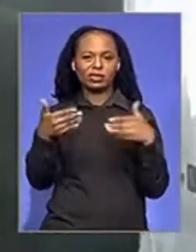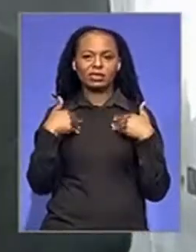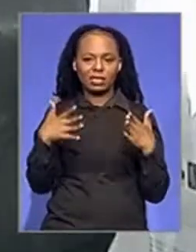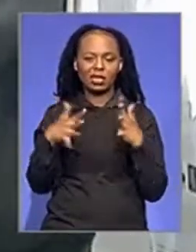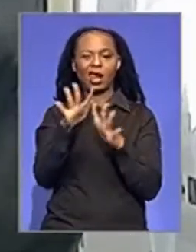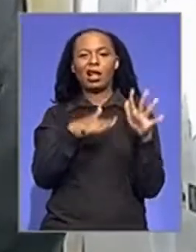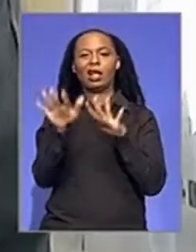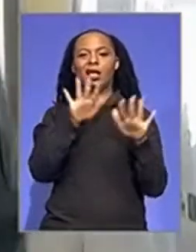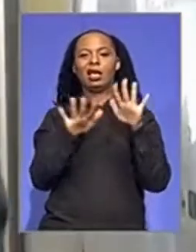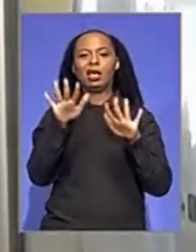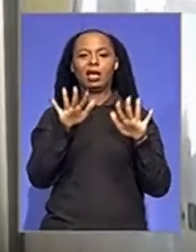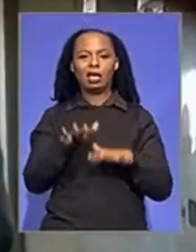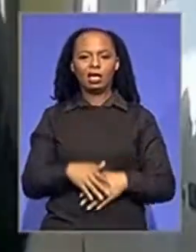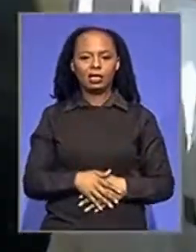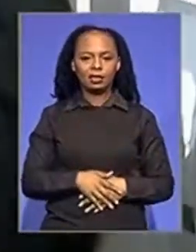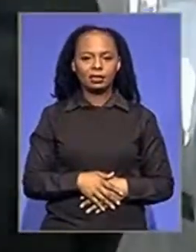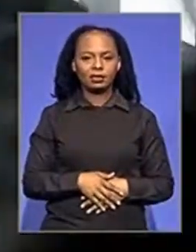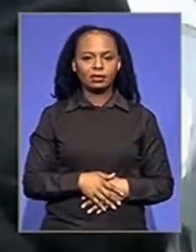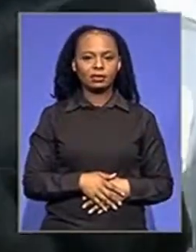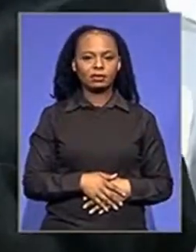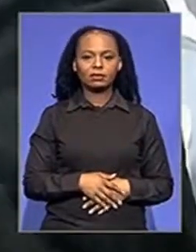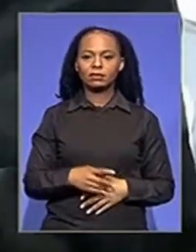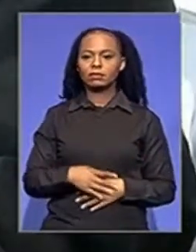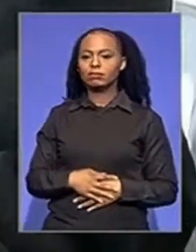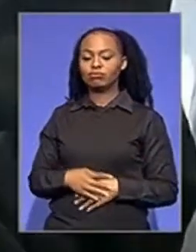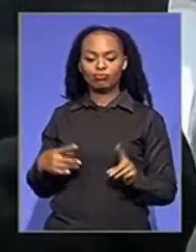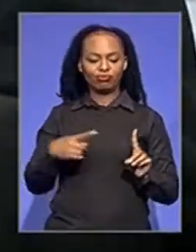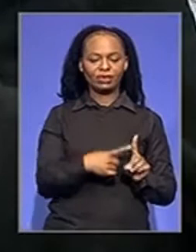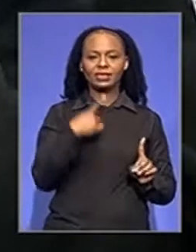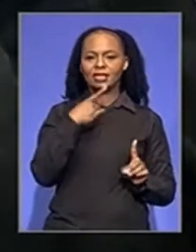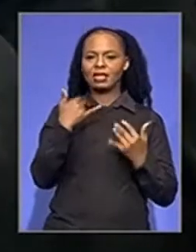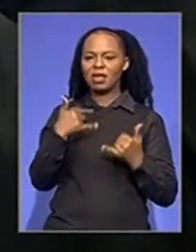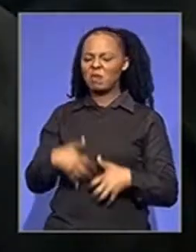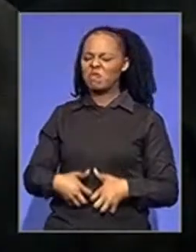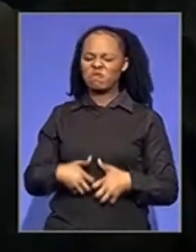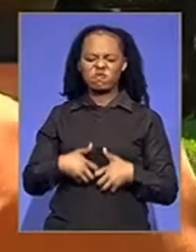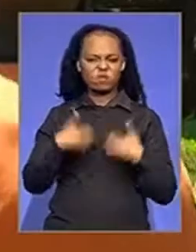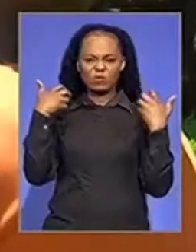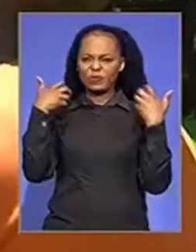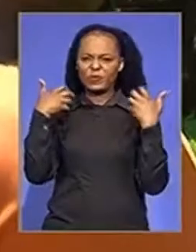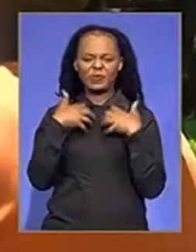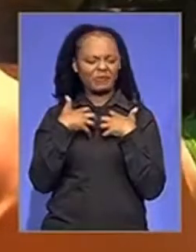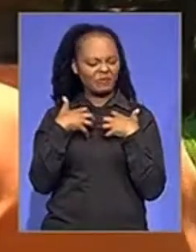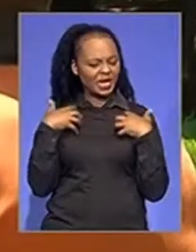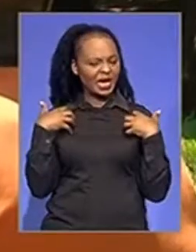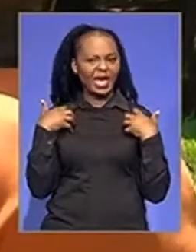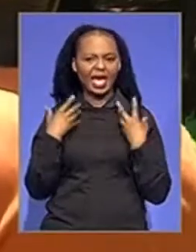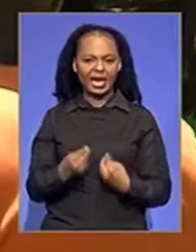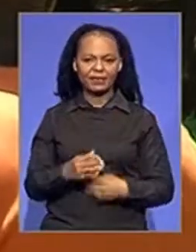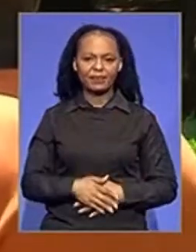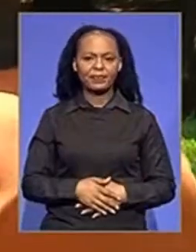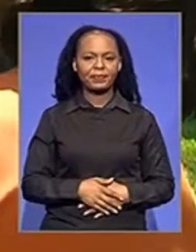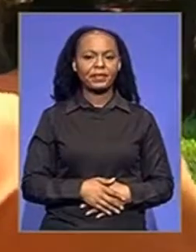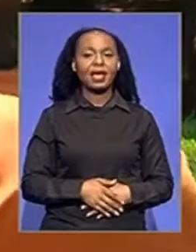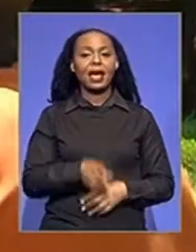COVID-19. From 2014, Siswama. Ndlovu o mo gakanego. No one was willing to help me. Bothata